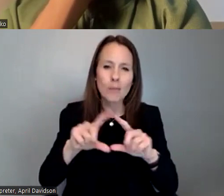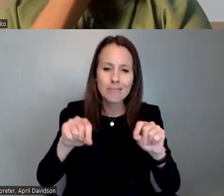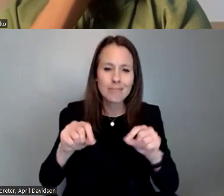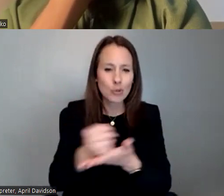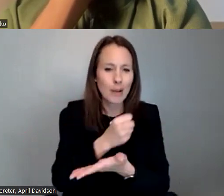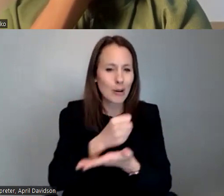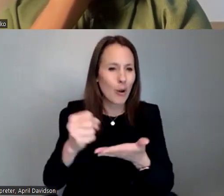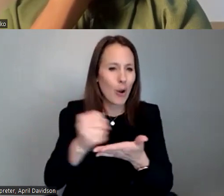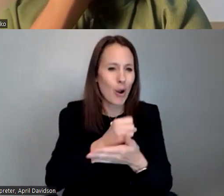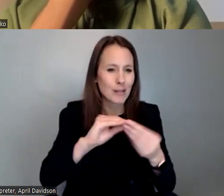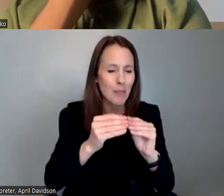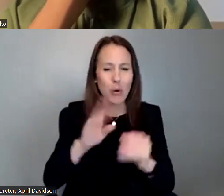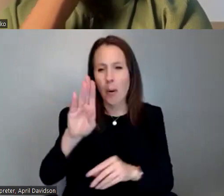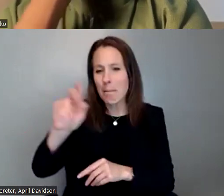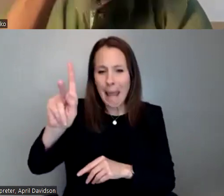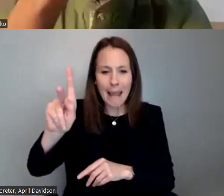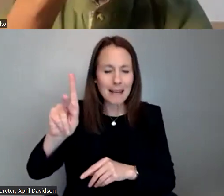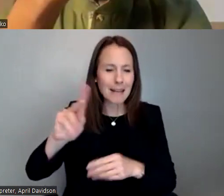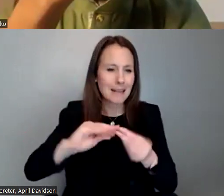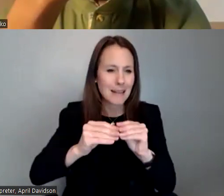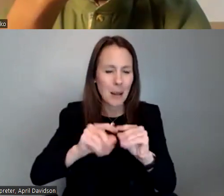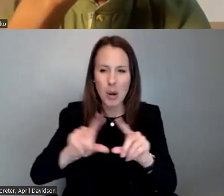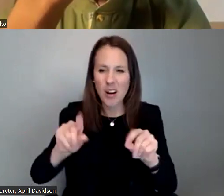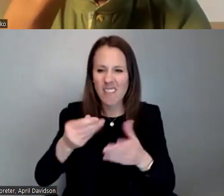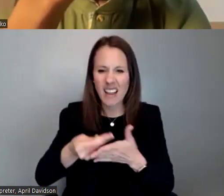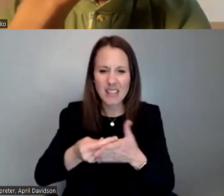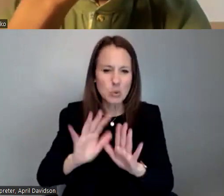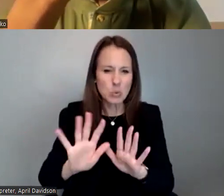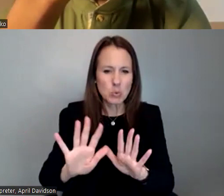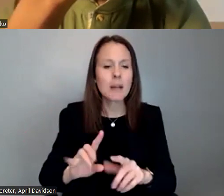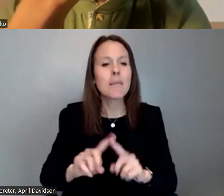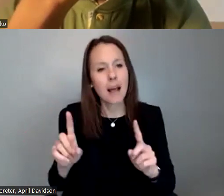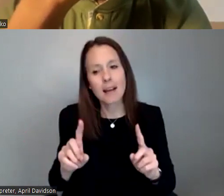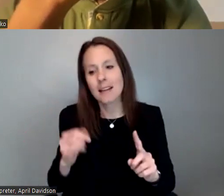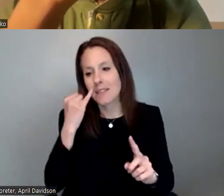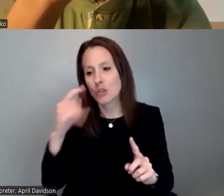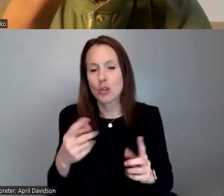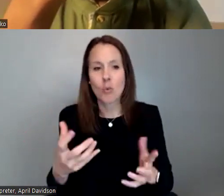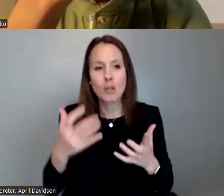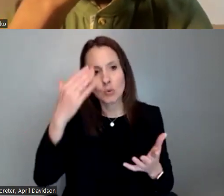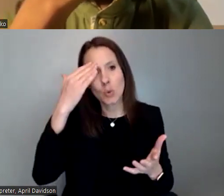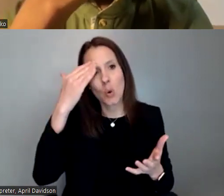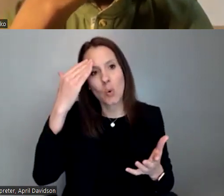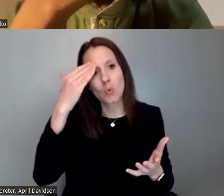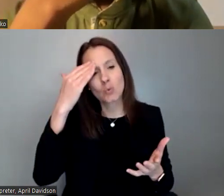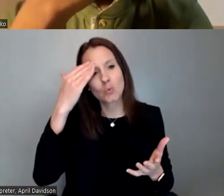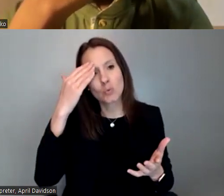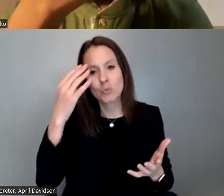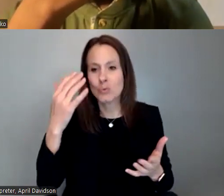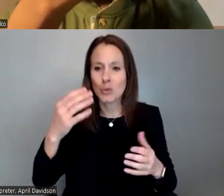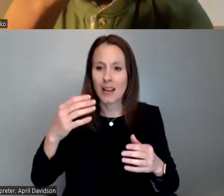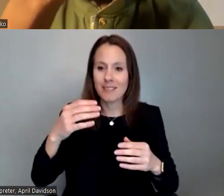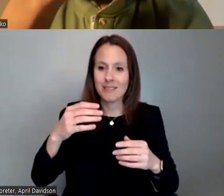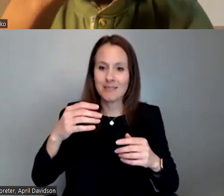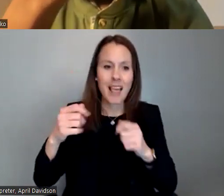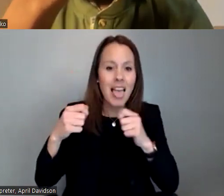or financial information, that type of thing. But if you just want to know, you have an envelope that came in